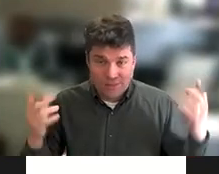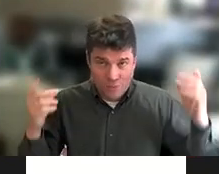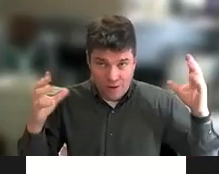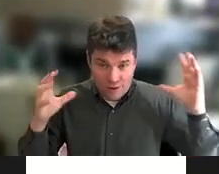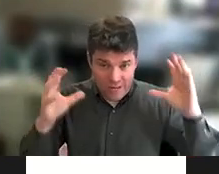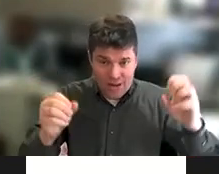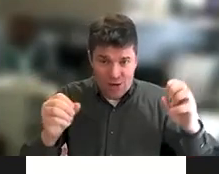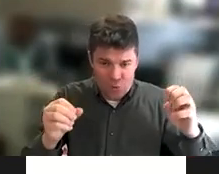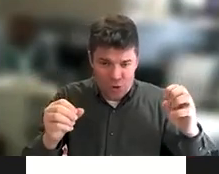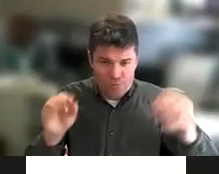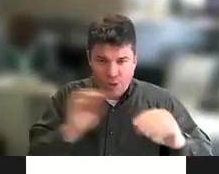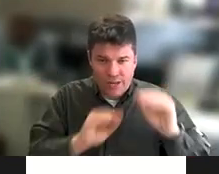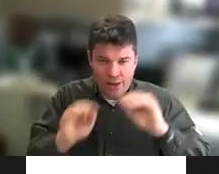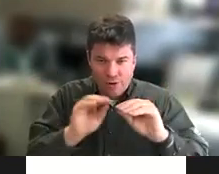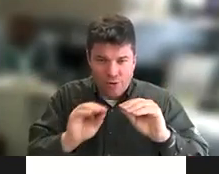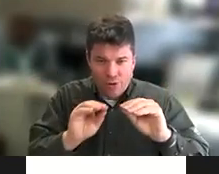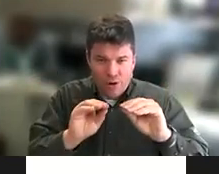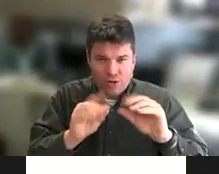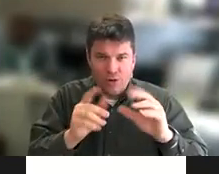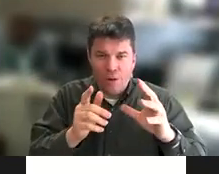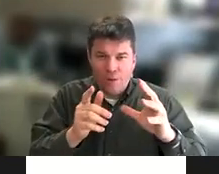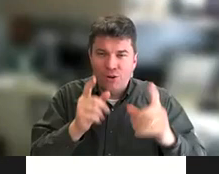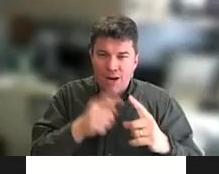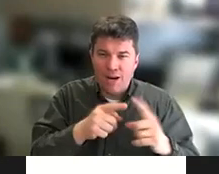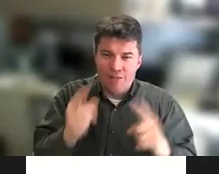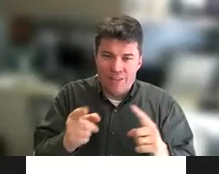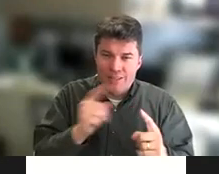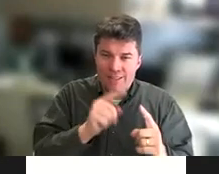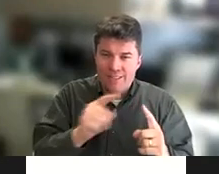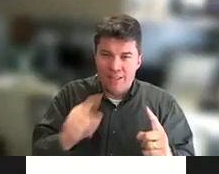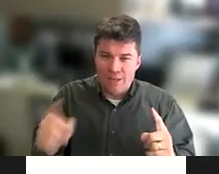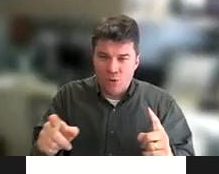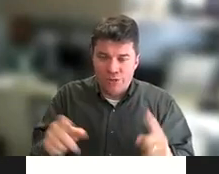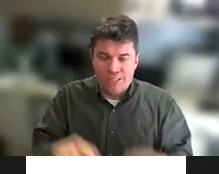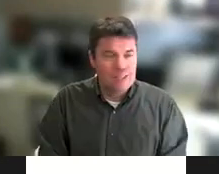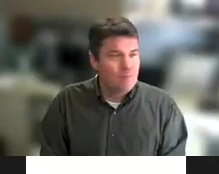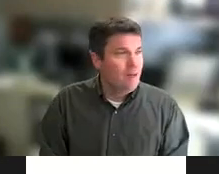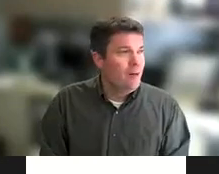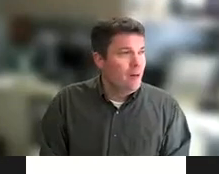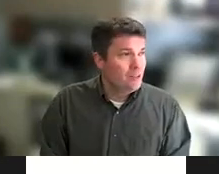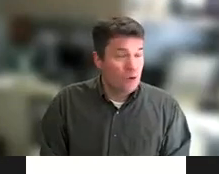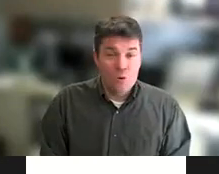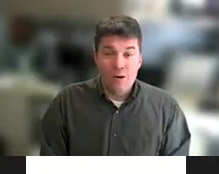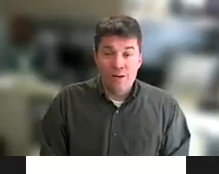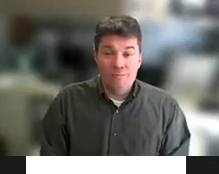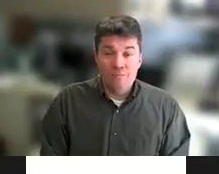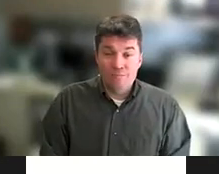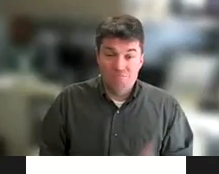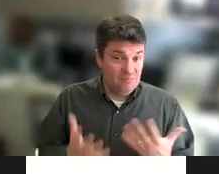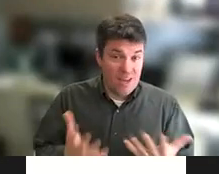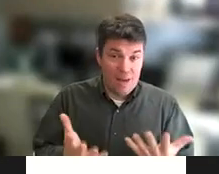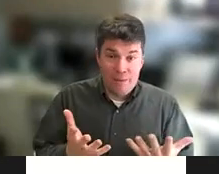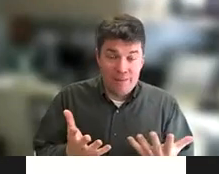all have brains, so we can all catch the word and put it together and rearrange it. Oh, wait a minute, they're talking about this because they said these words. And